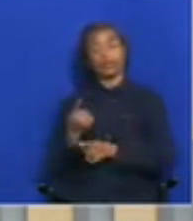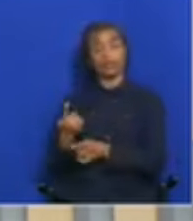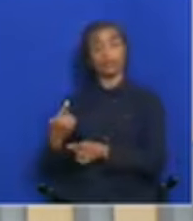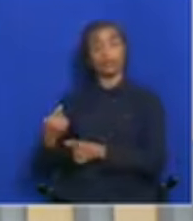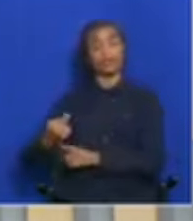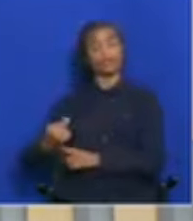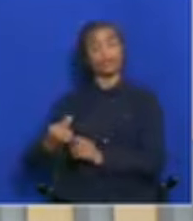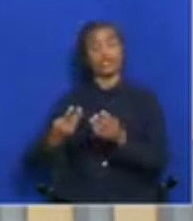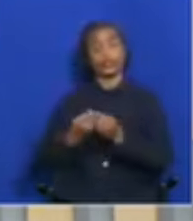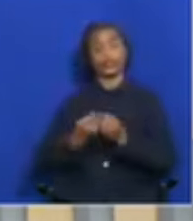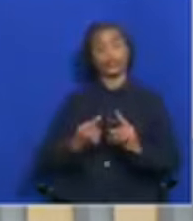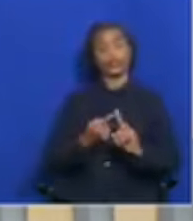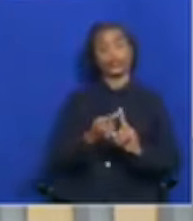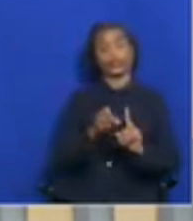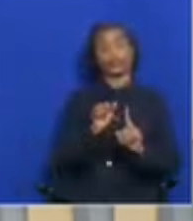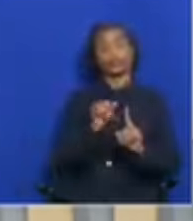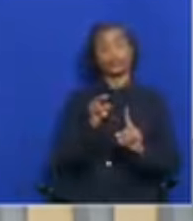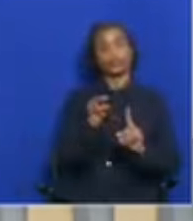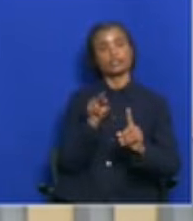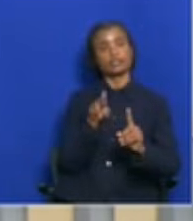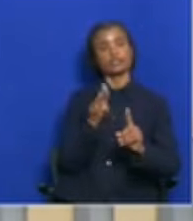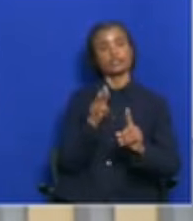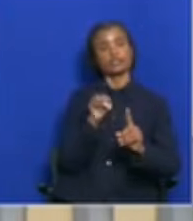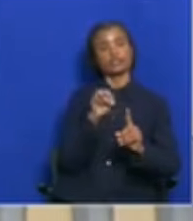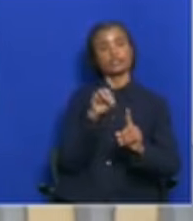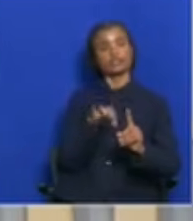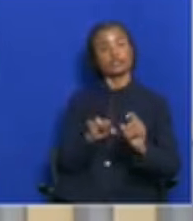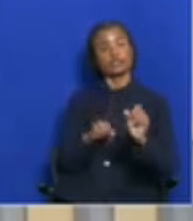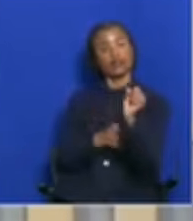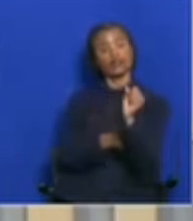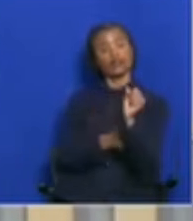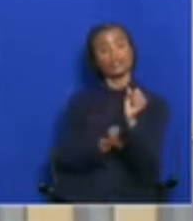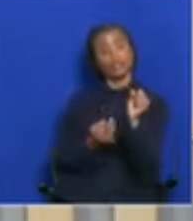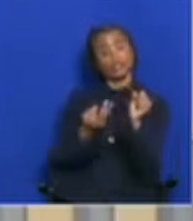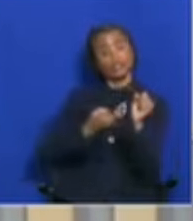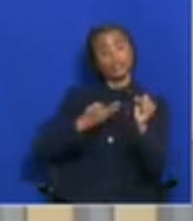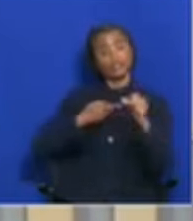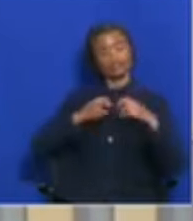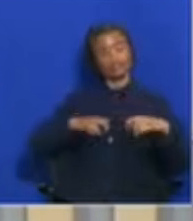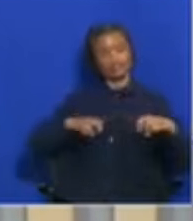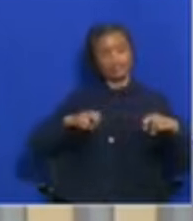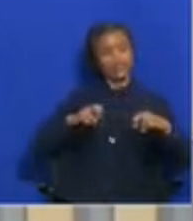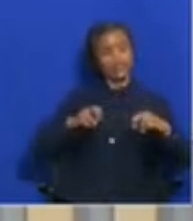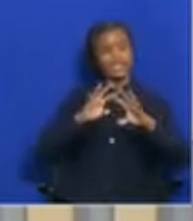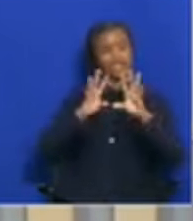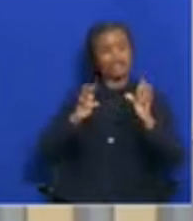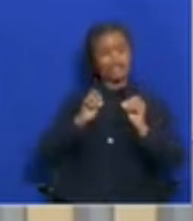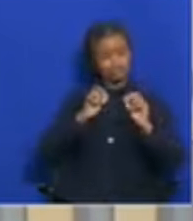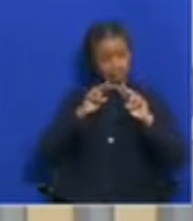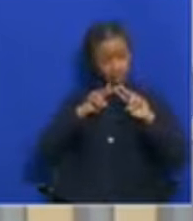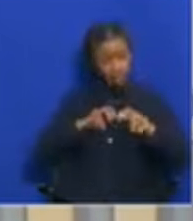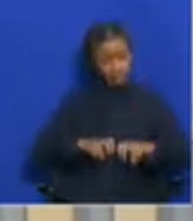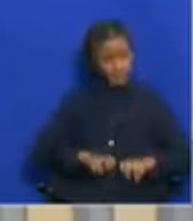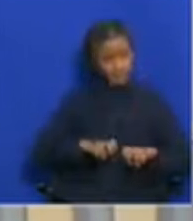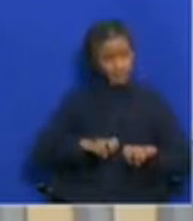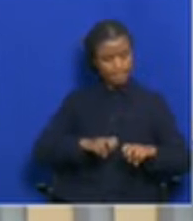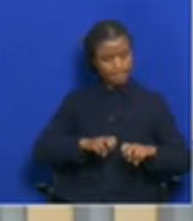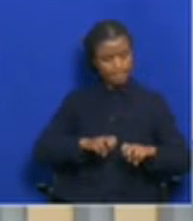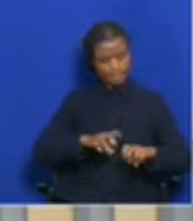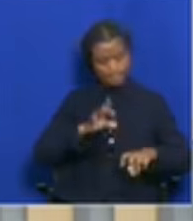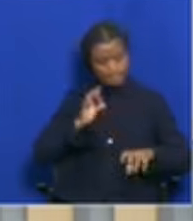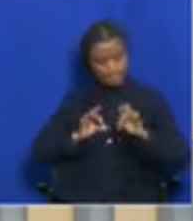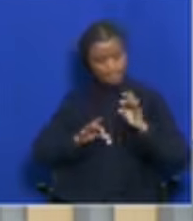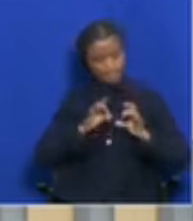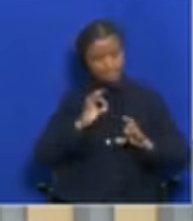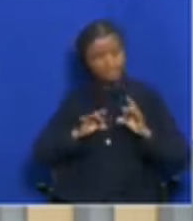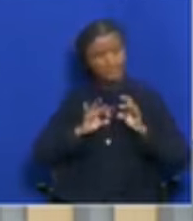we would dissect all of these things, and we would voice our concerns, and he even